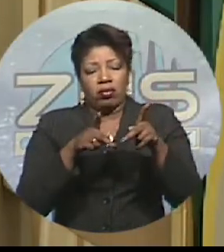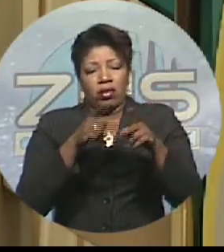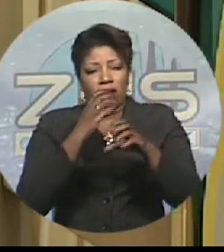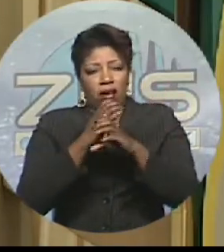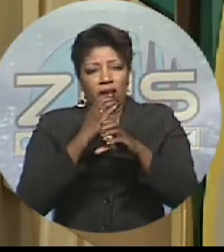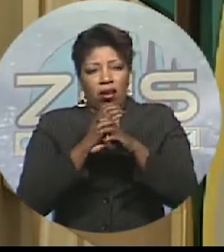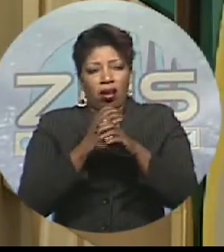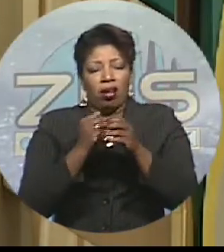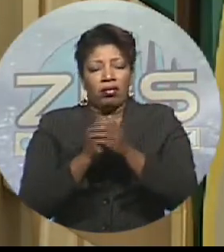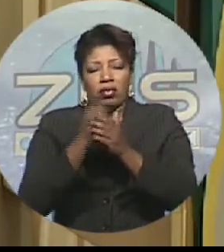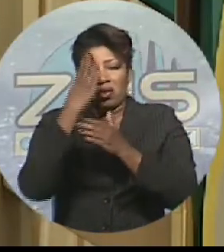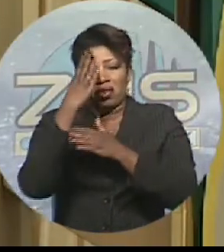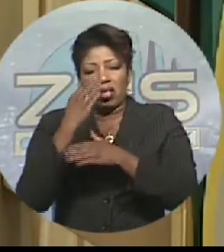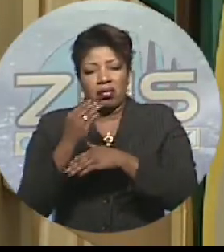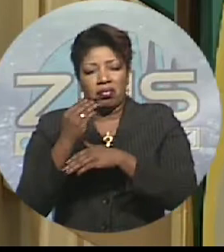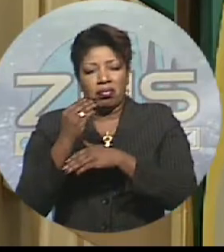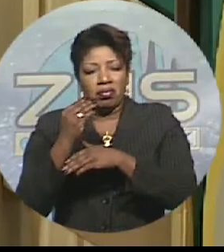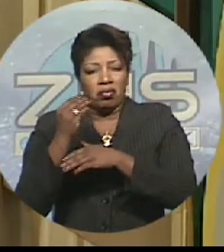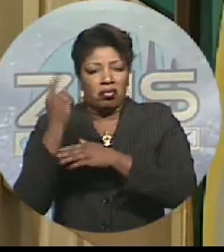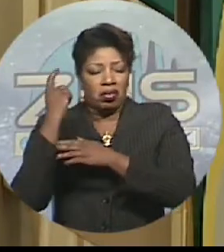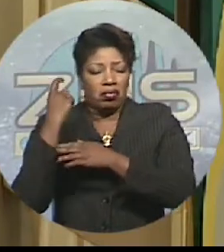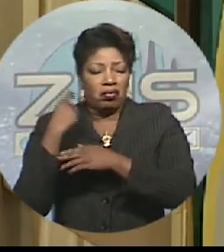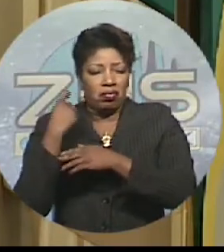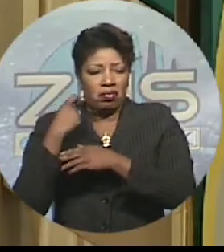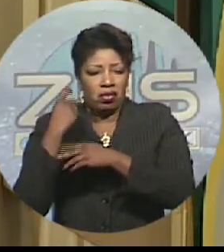sleep with a prostitute, and you get points.